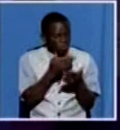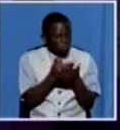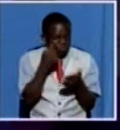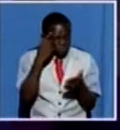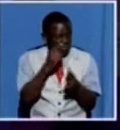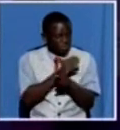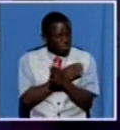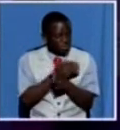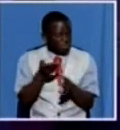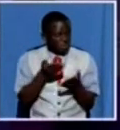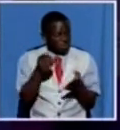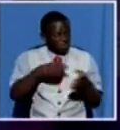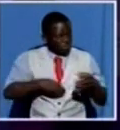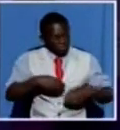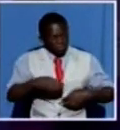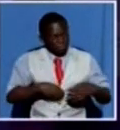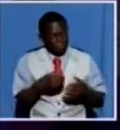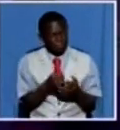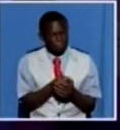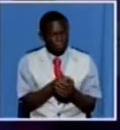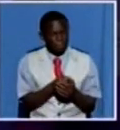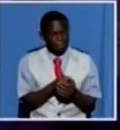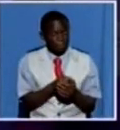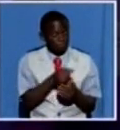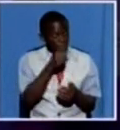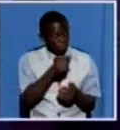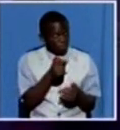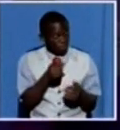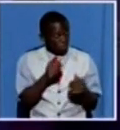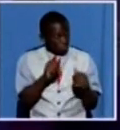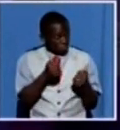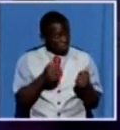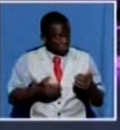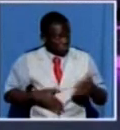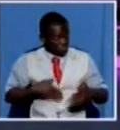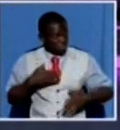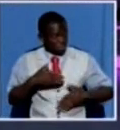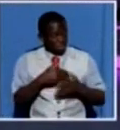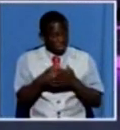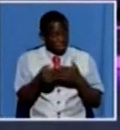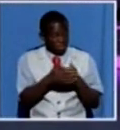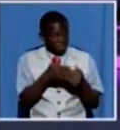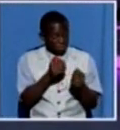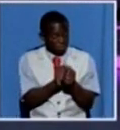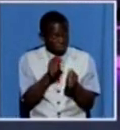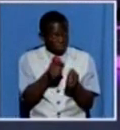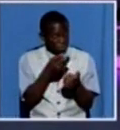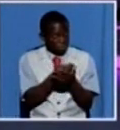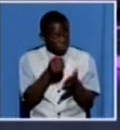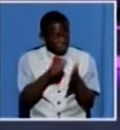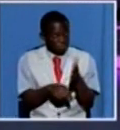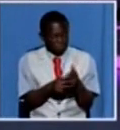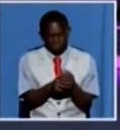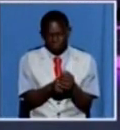being well managed? Are you comfortable with? I cannot say I'm comfortable. It's fairly okay, but